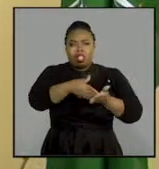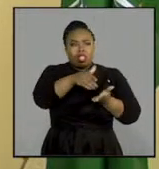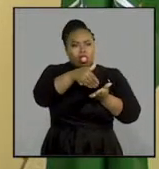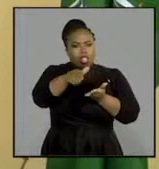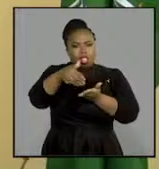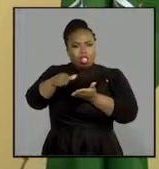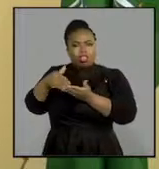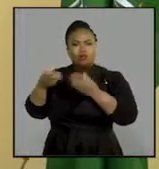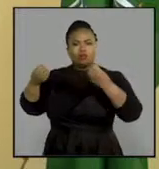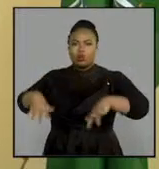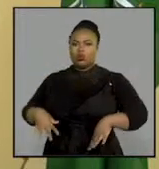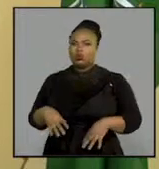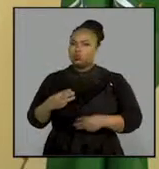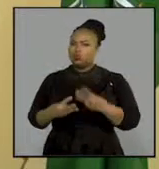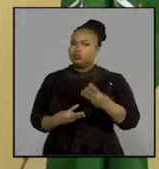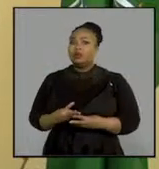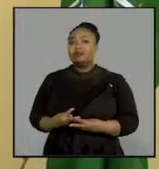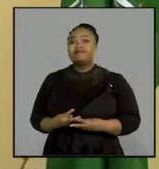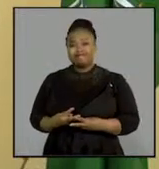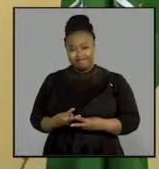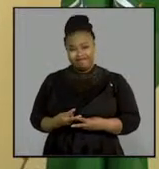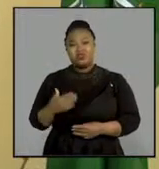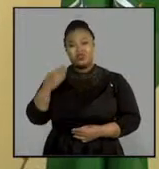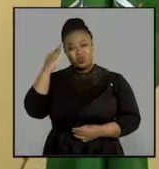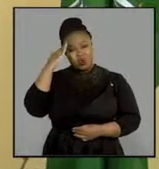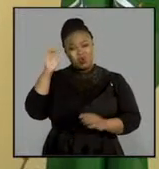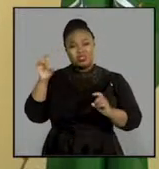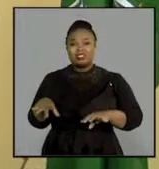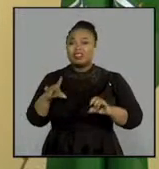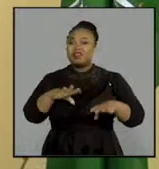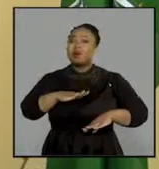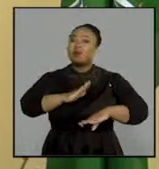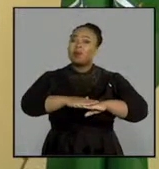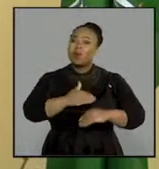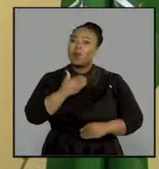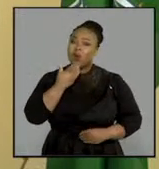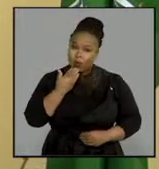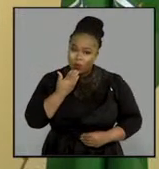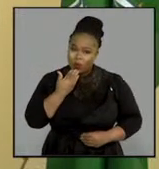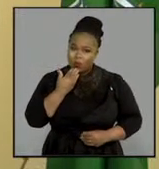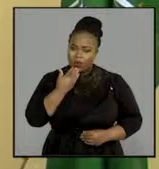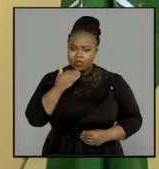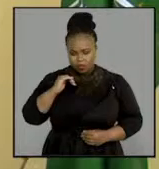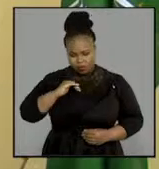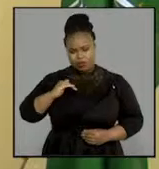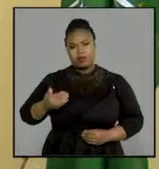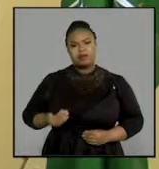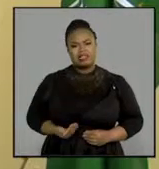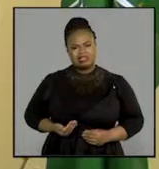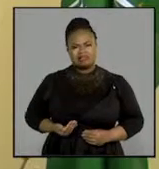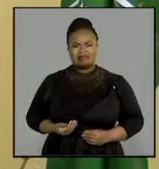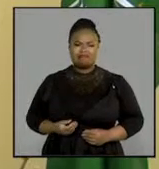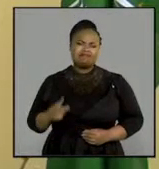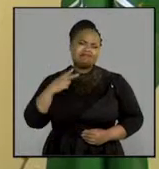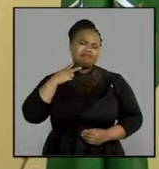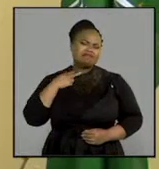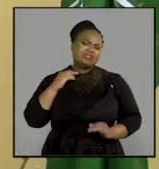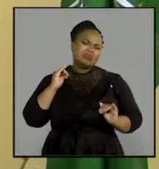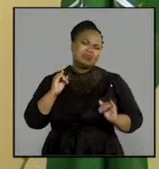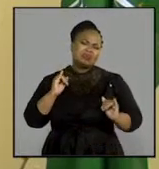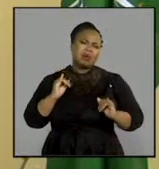loses jobs, we know that it is women who bear the